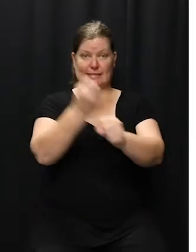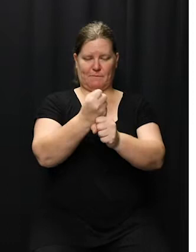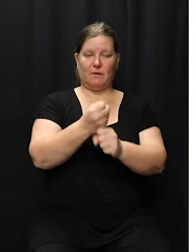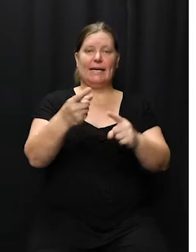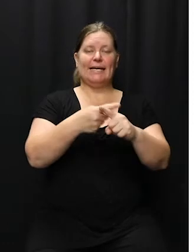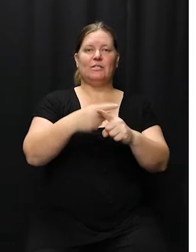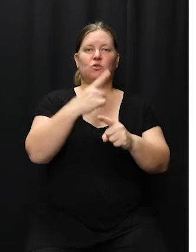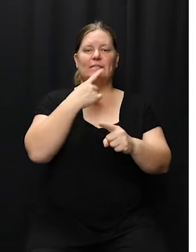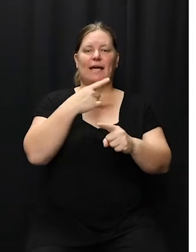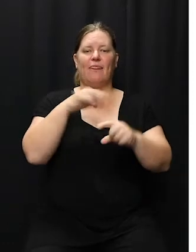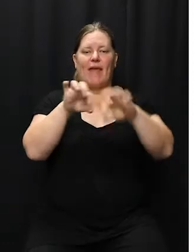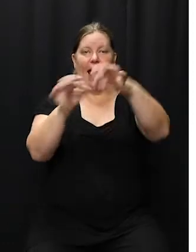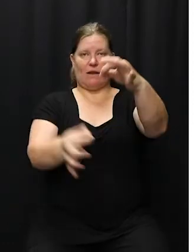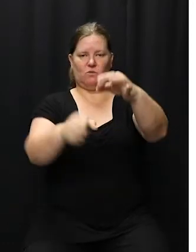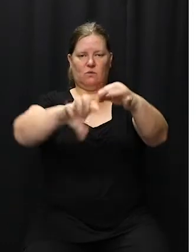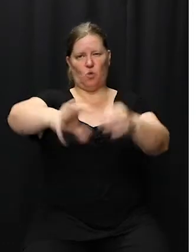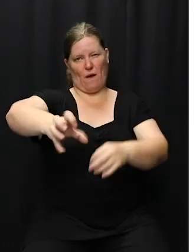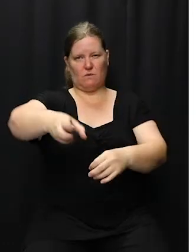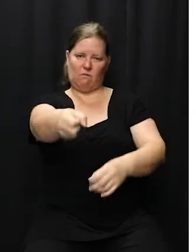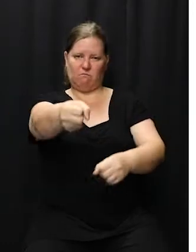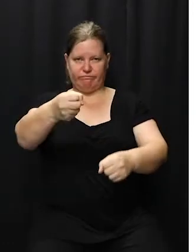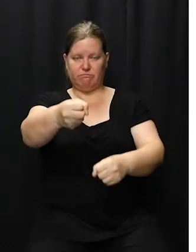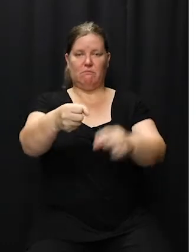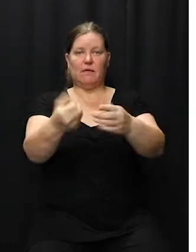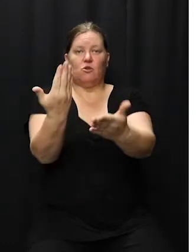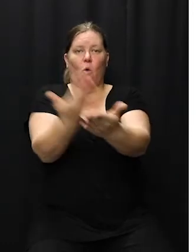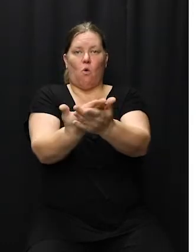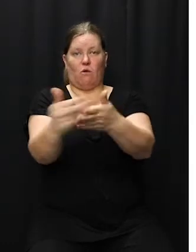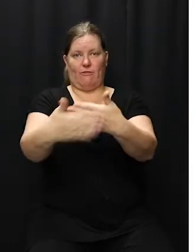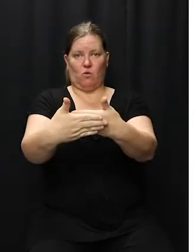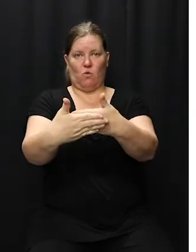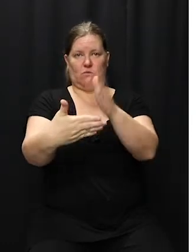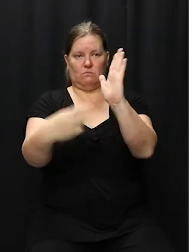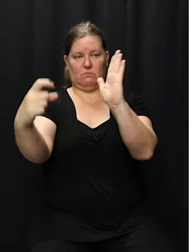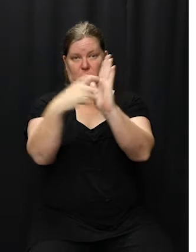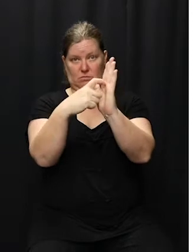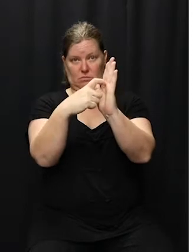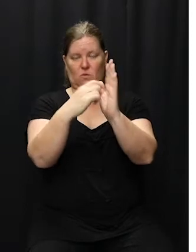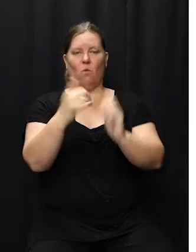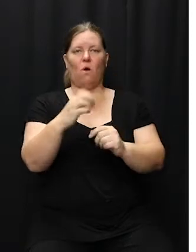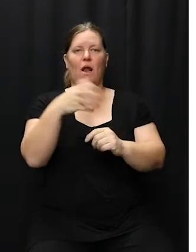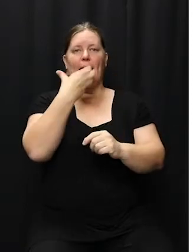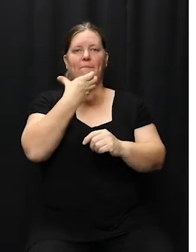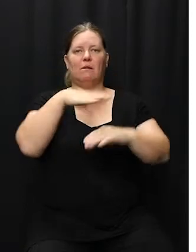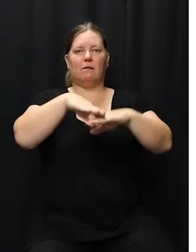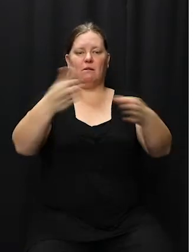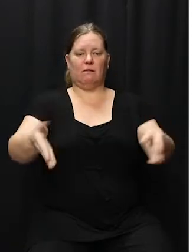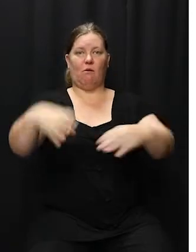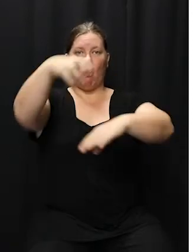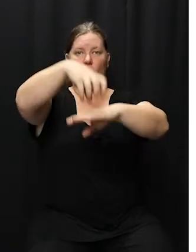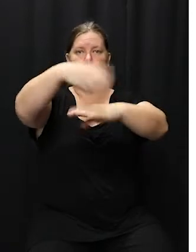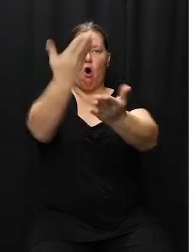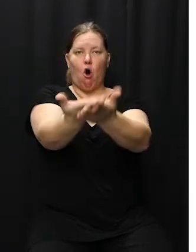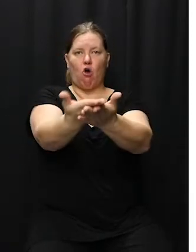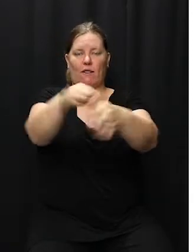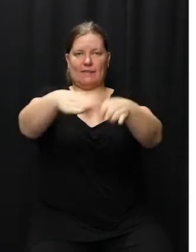languages will describe the same thing a different way. So for example, in English you say the door handle is on the